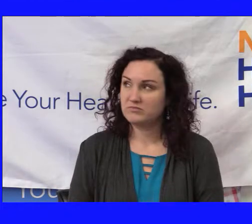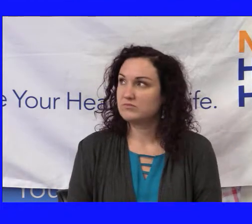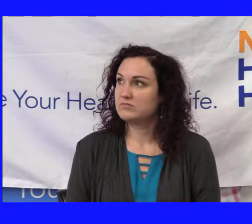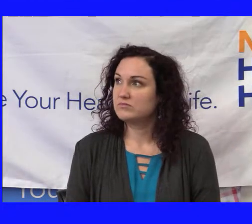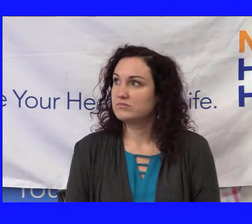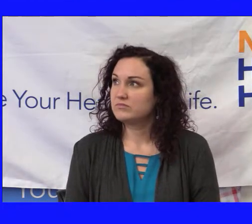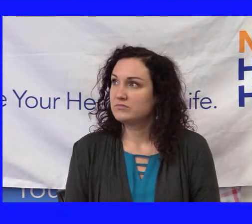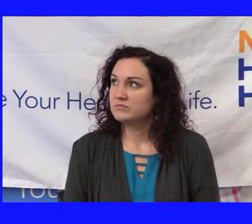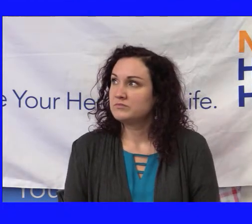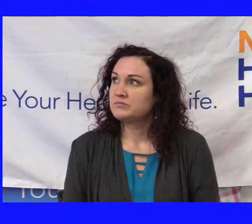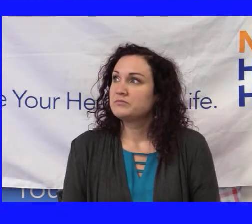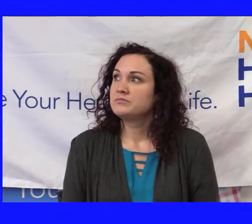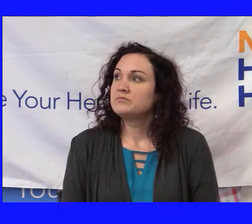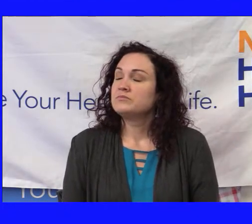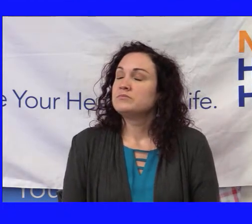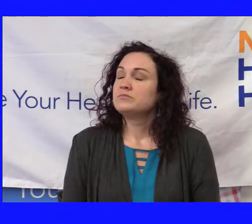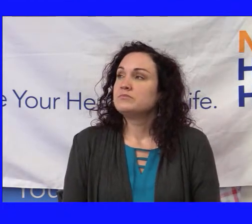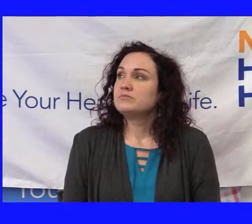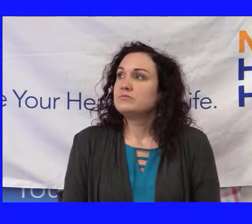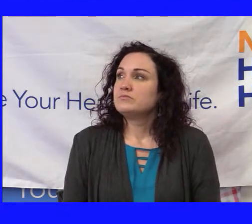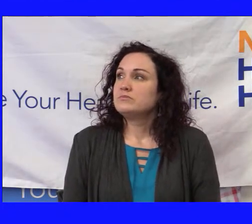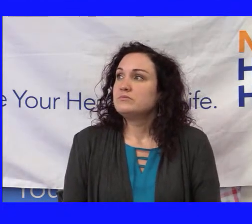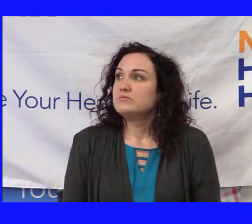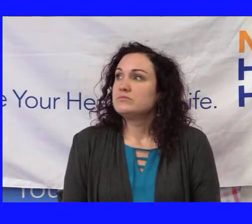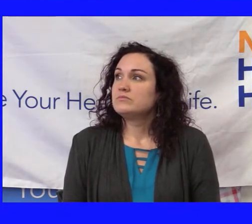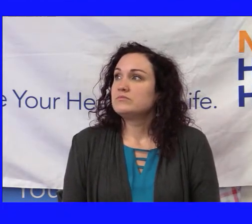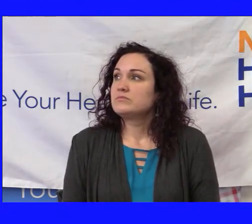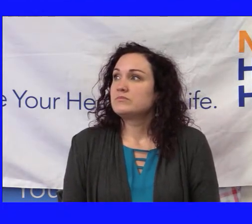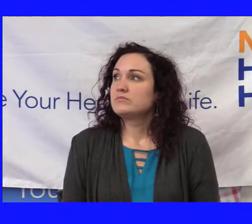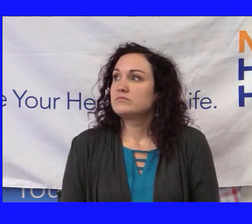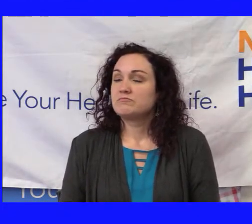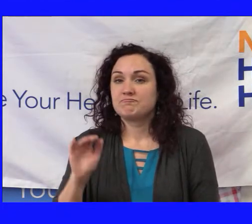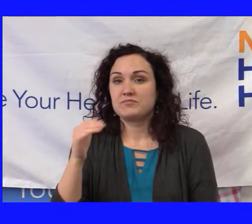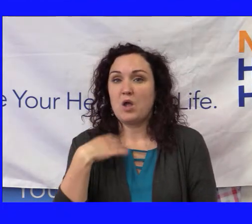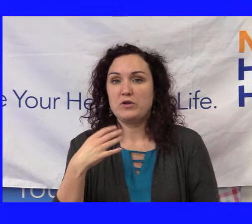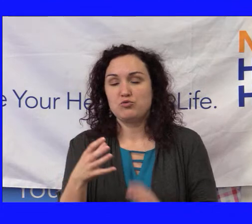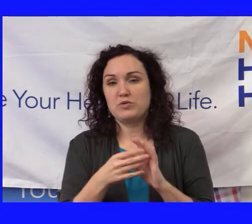Thank you so much. I want to echo what Mitch said, and